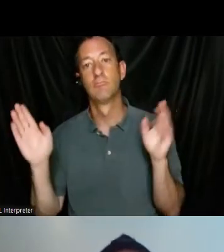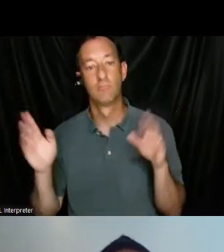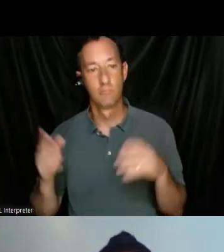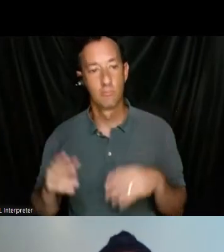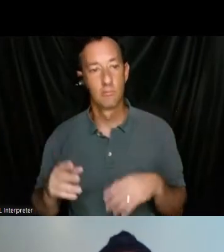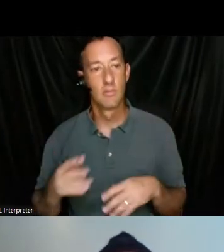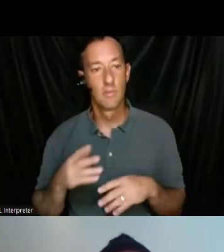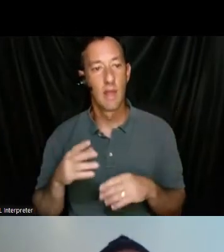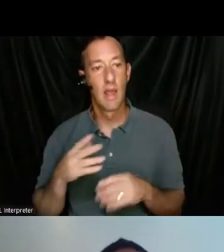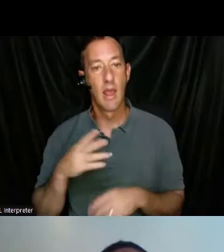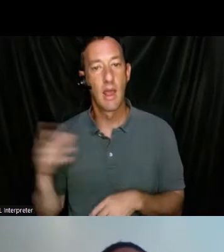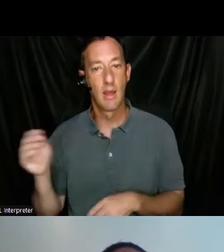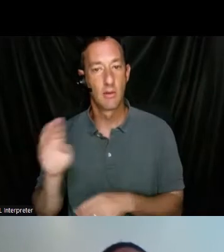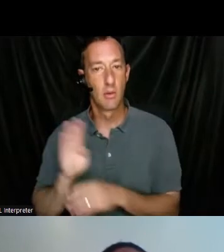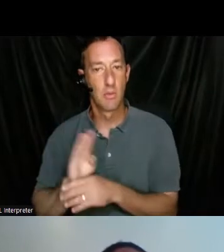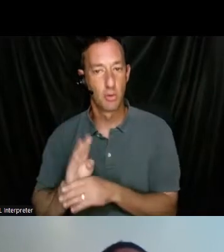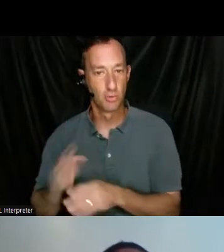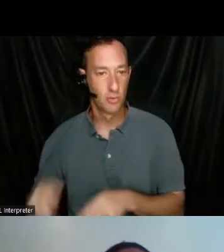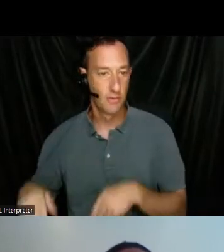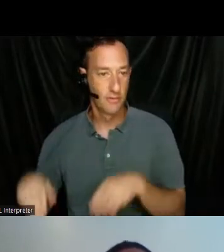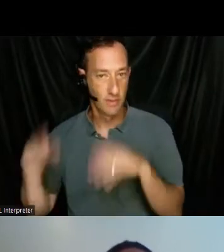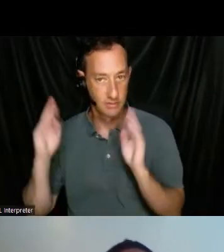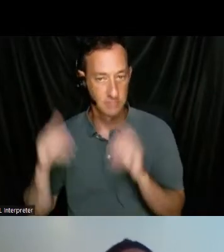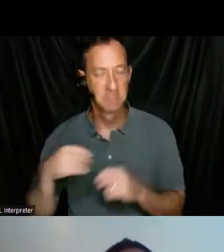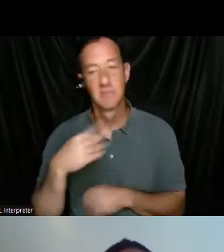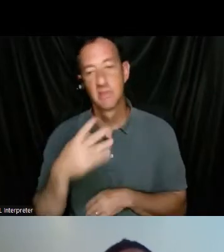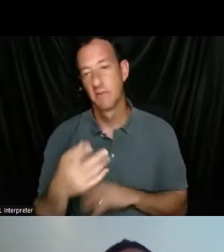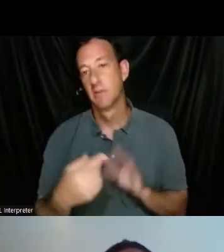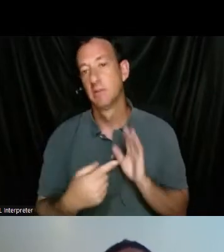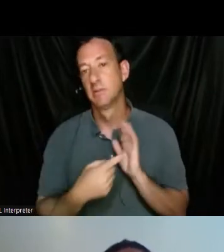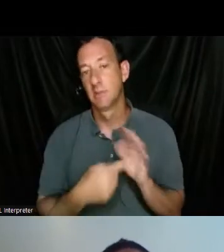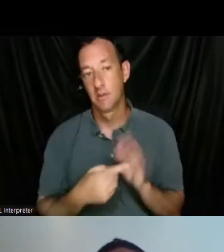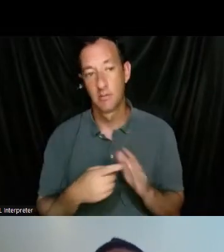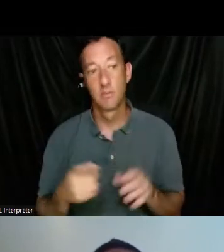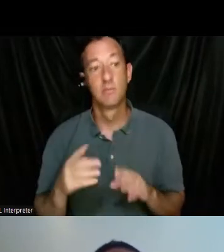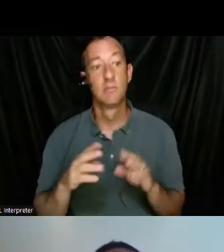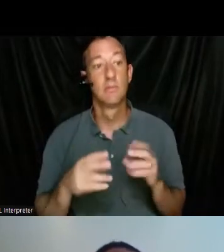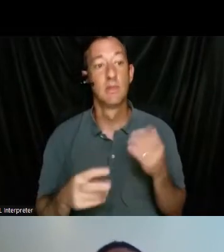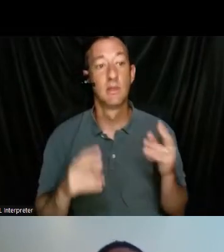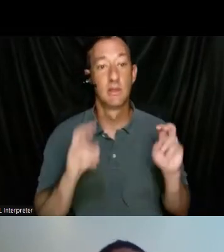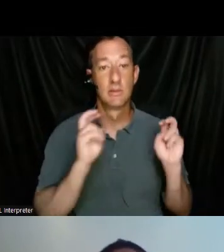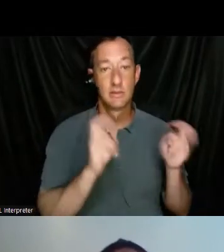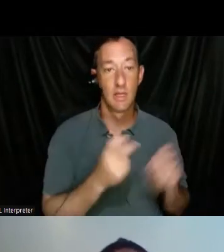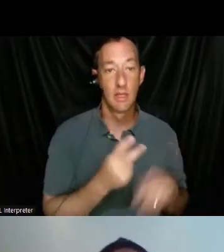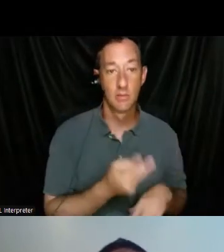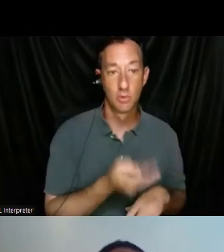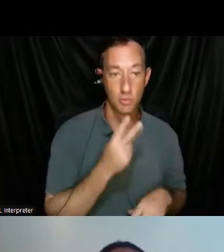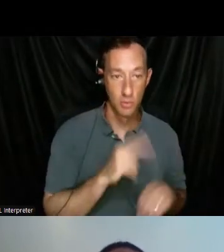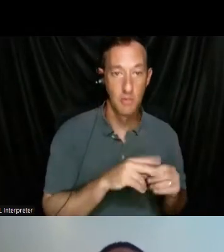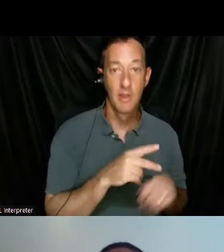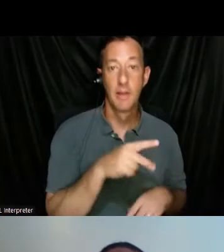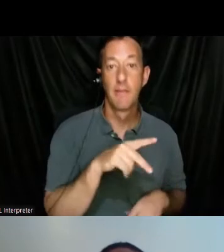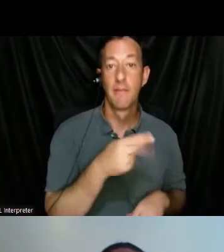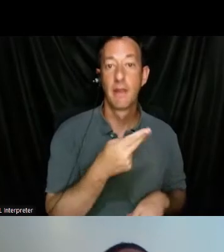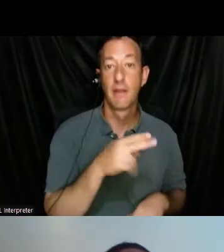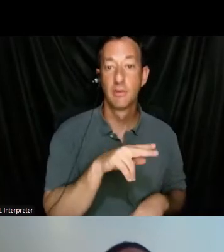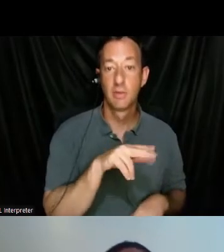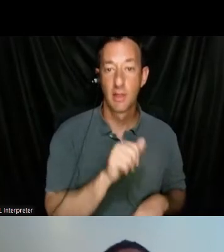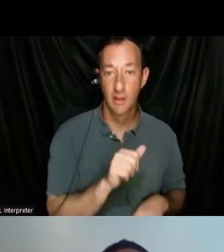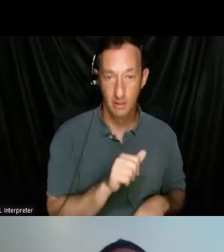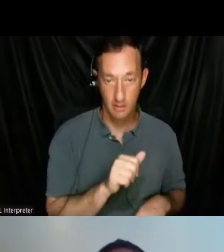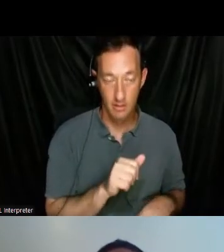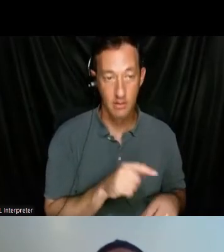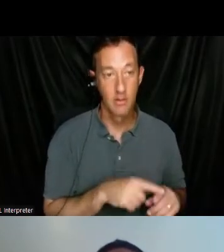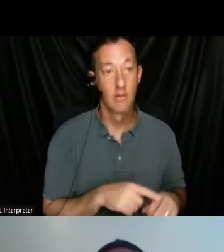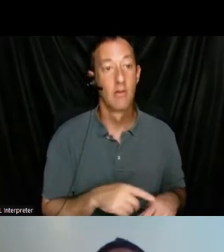commercial facilities. So an example of housing under Title II or covered housing would be a public housing authority. An example of